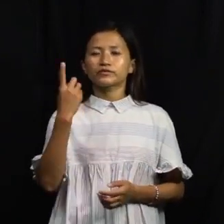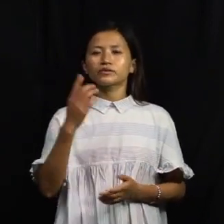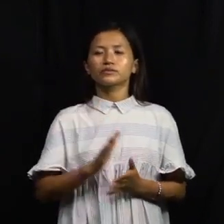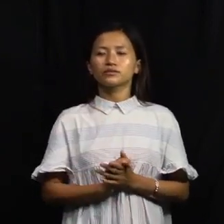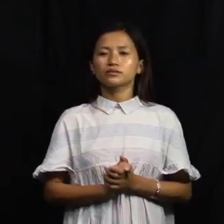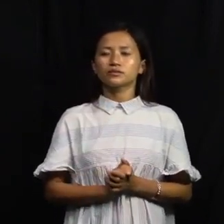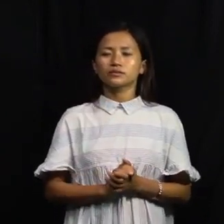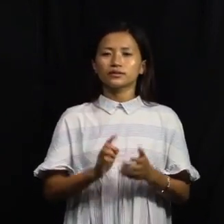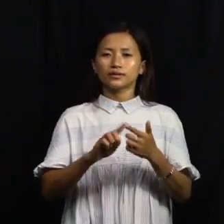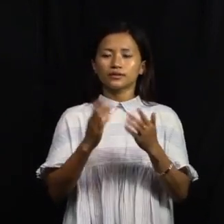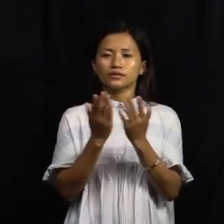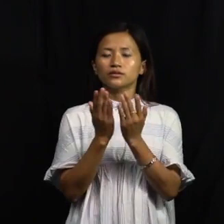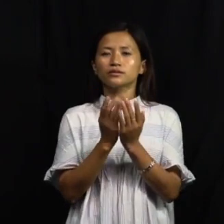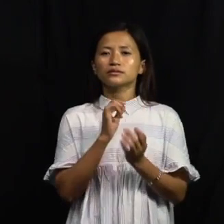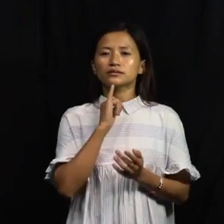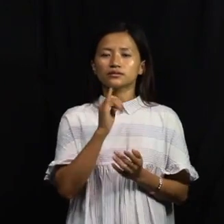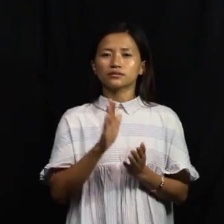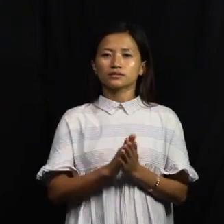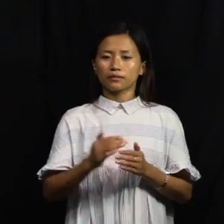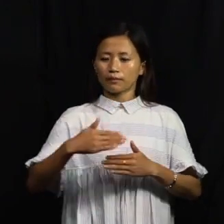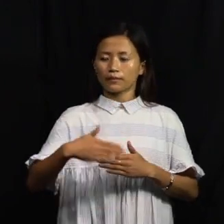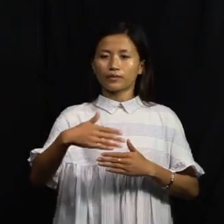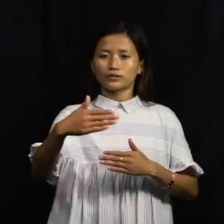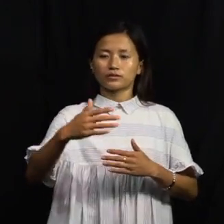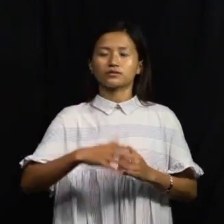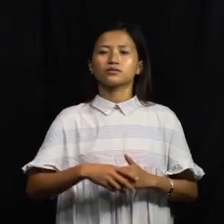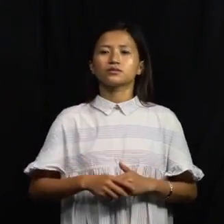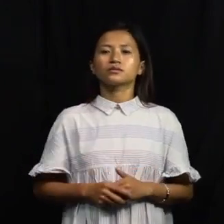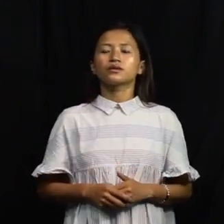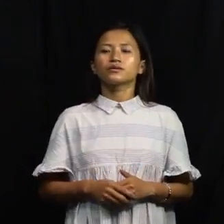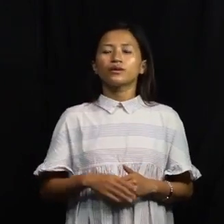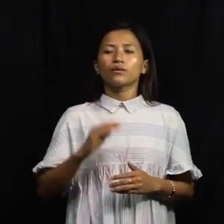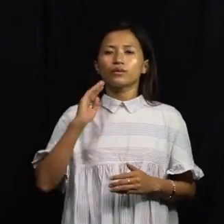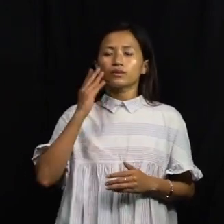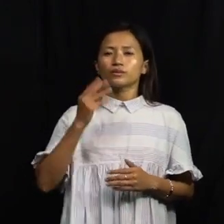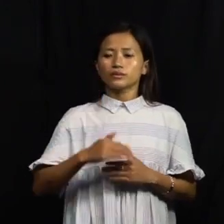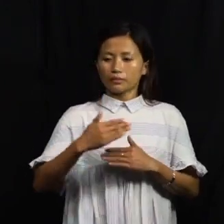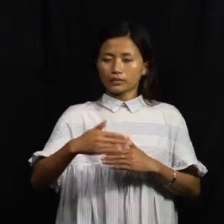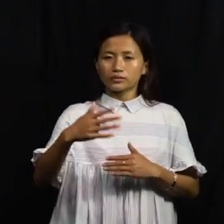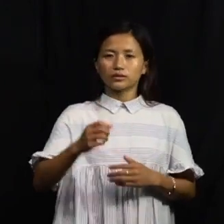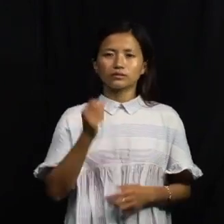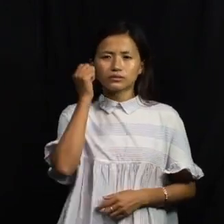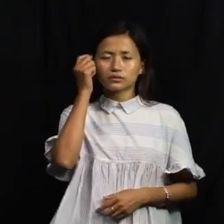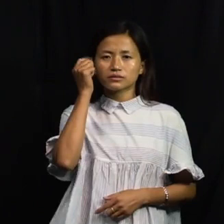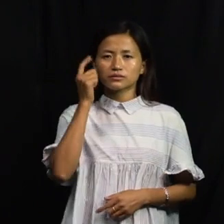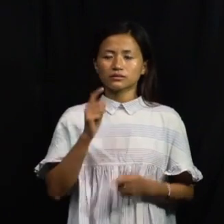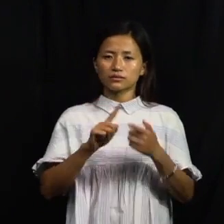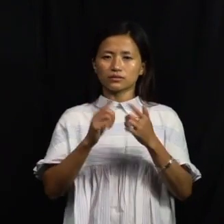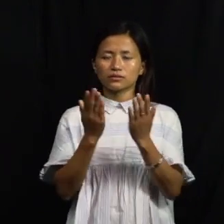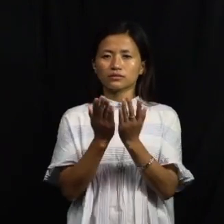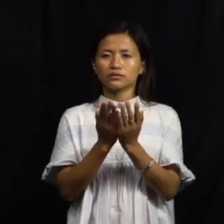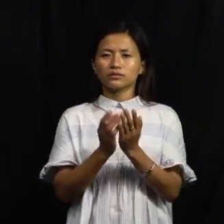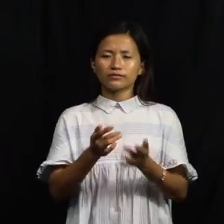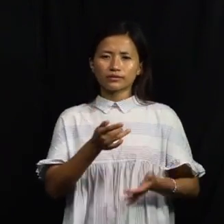that education is a process. So when we say process, we must understand education like